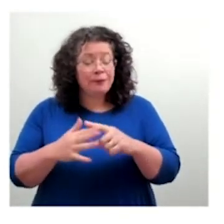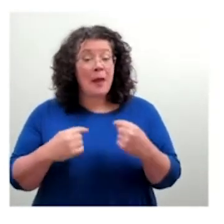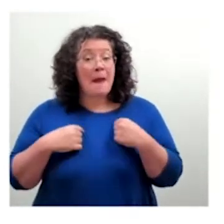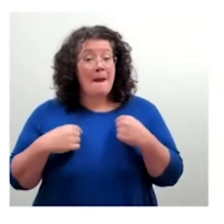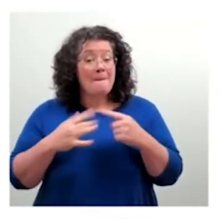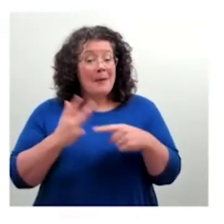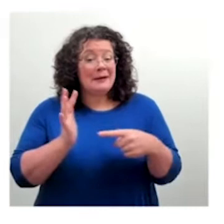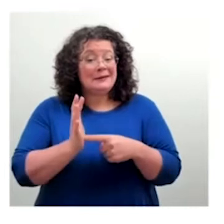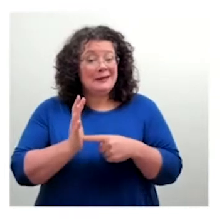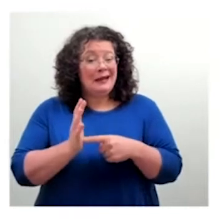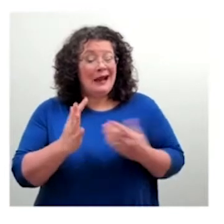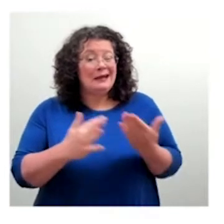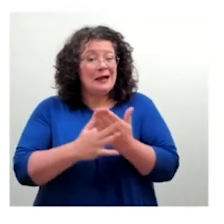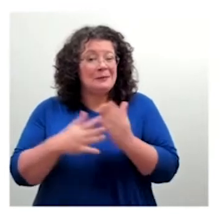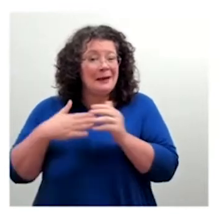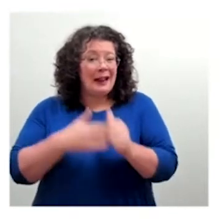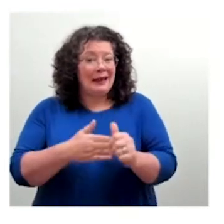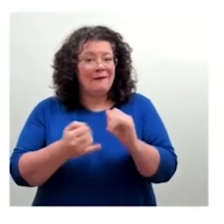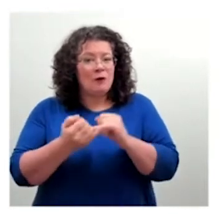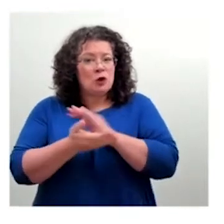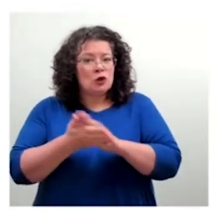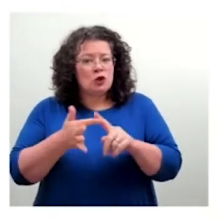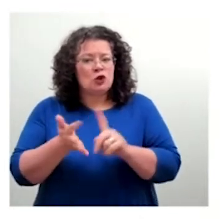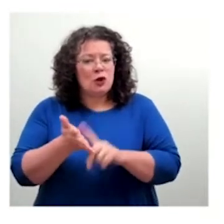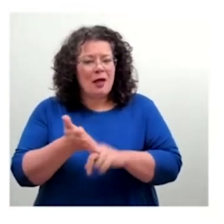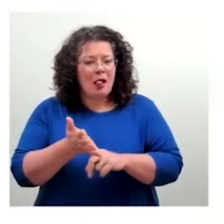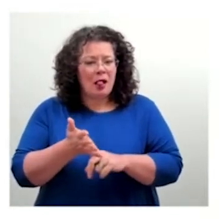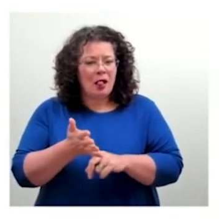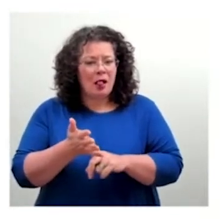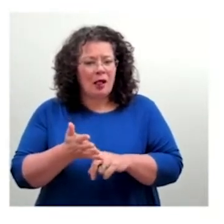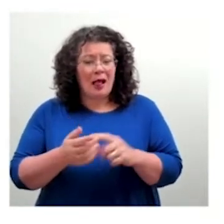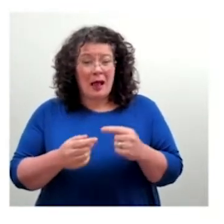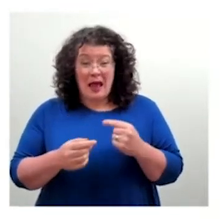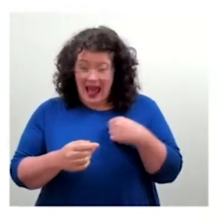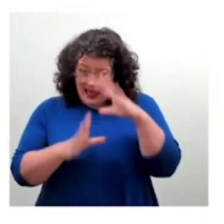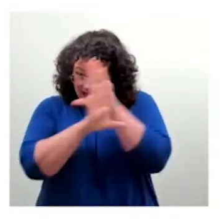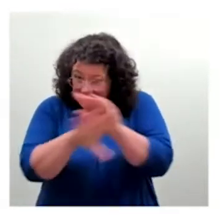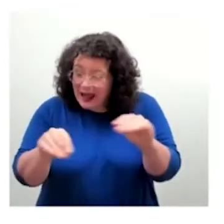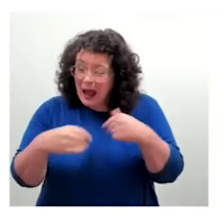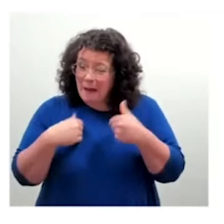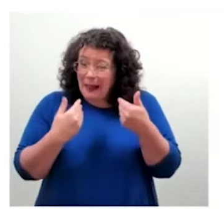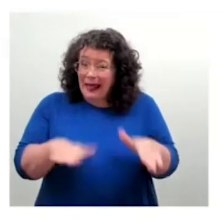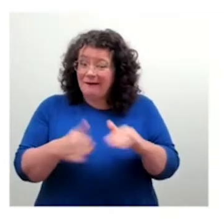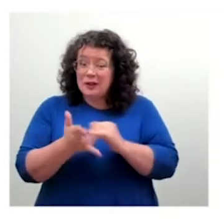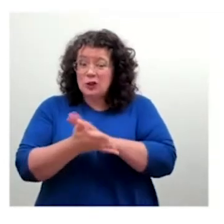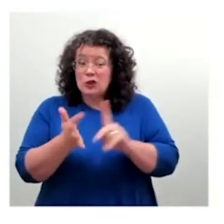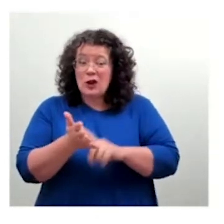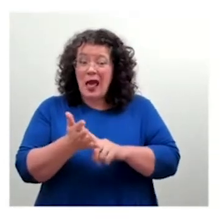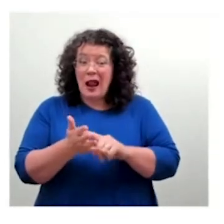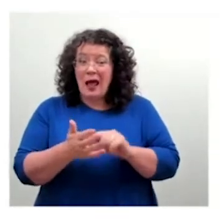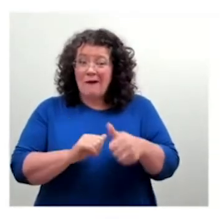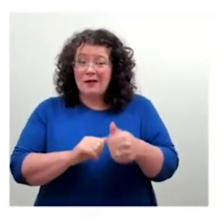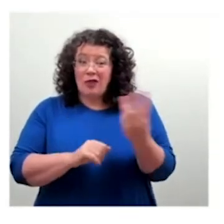month. I missed the memo about wearing a blue top, so I am actually wearing a black and grey stripy